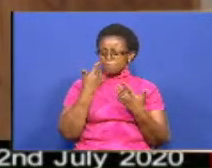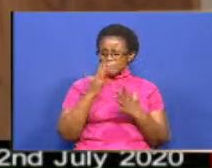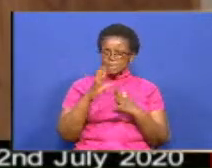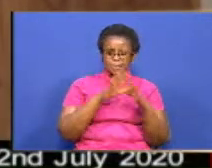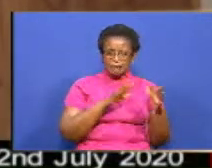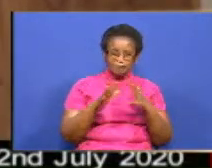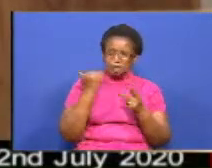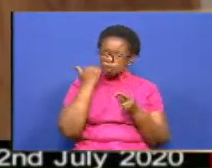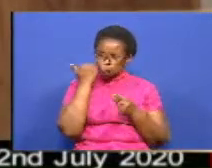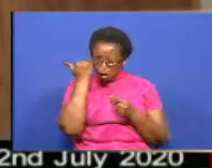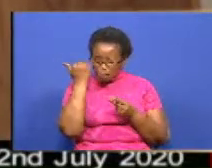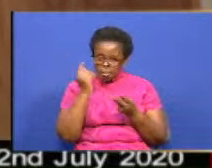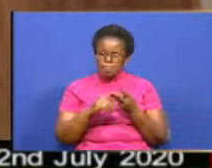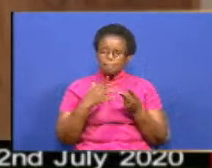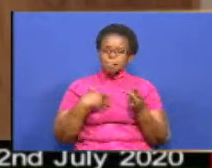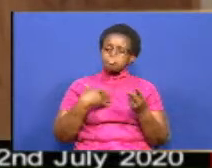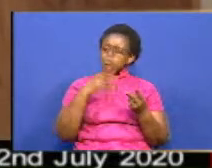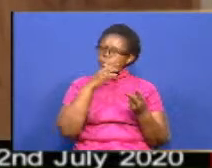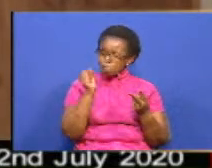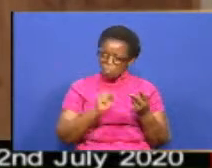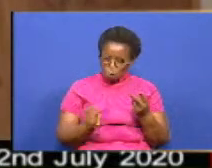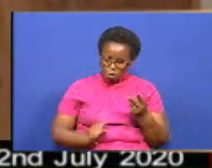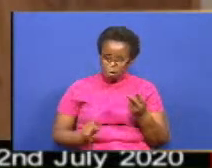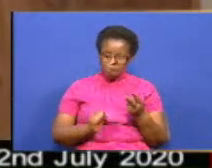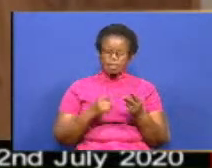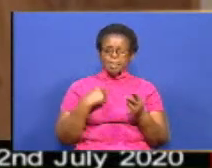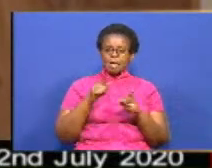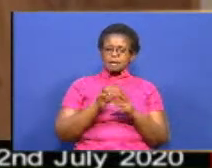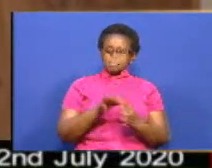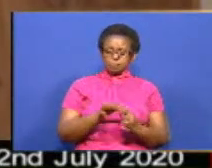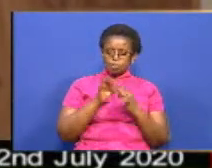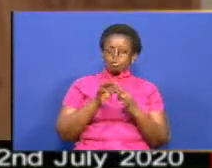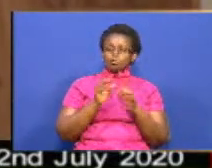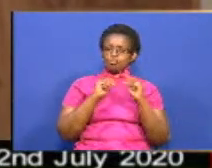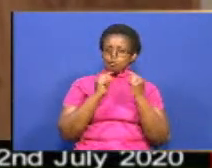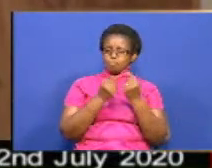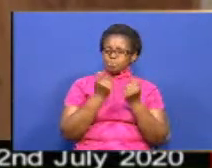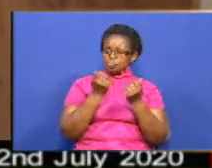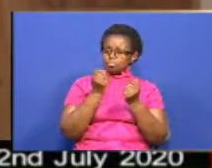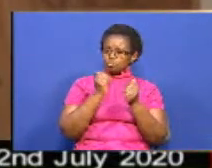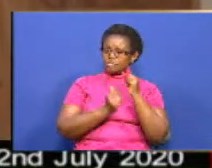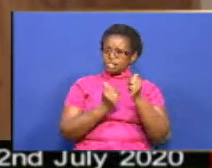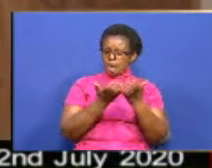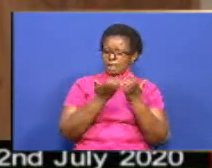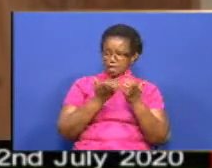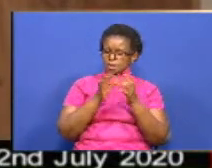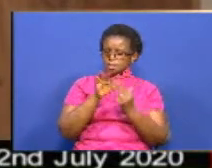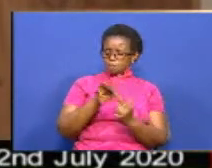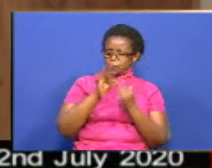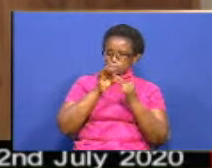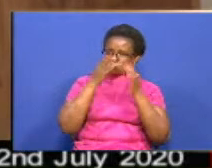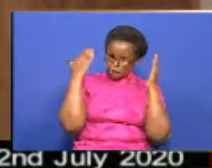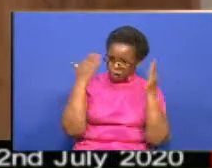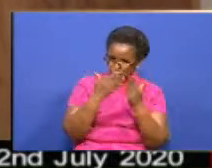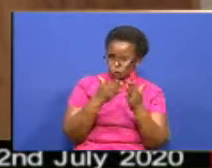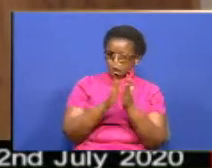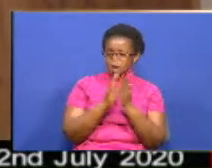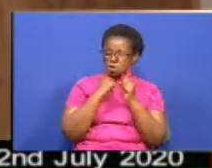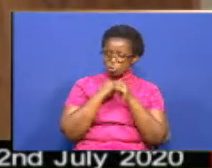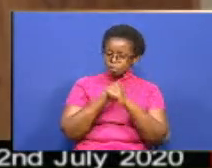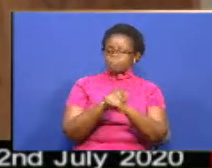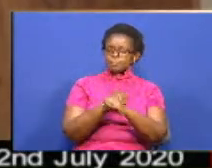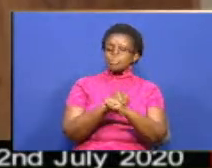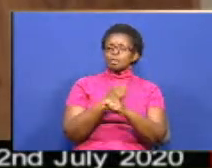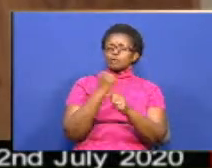and persons of old age, as special groups that need special attention and protection afforded by